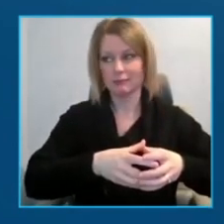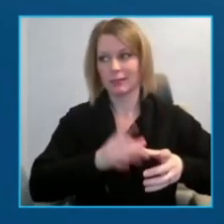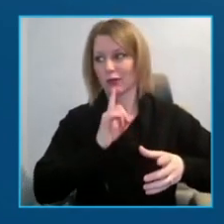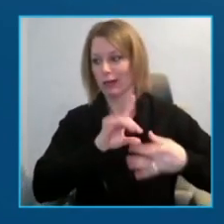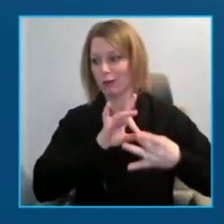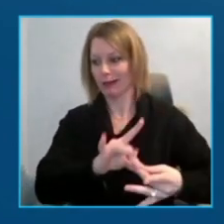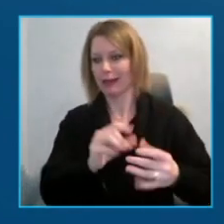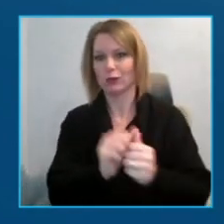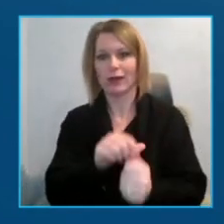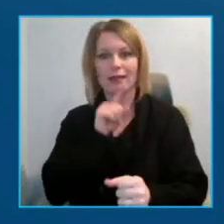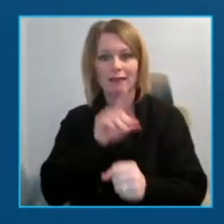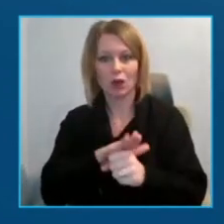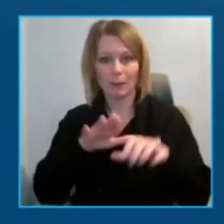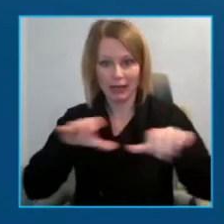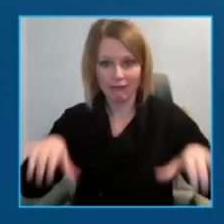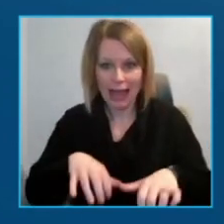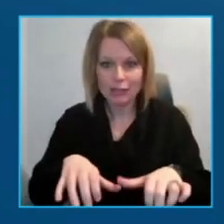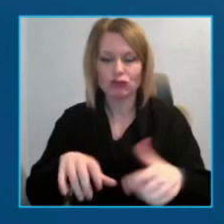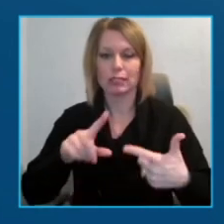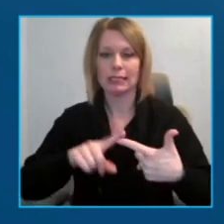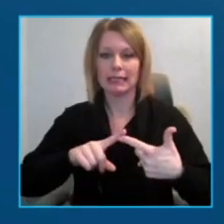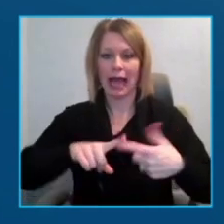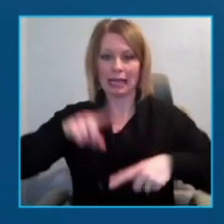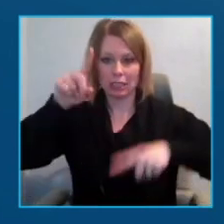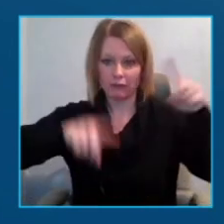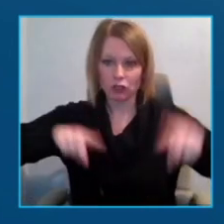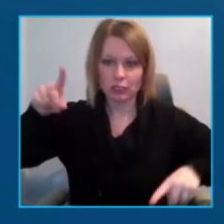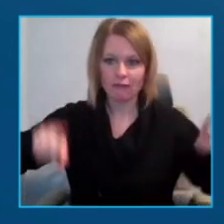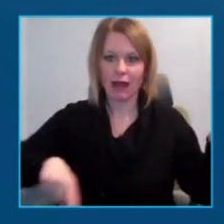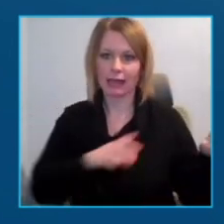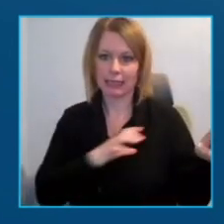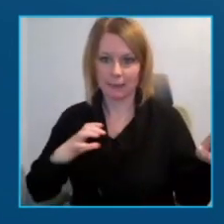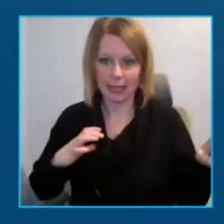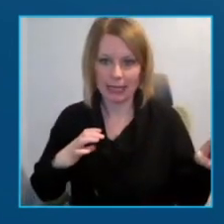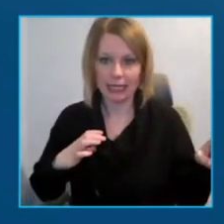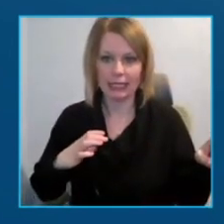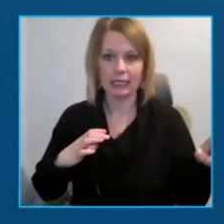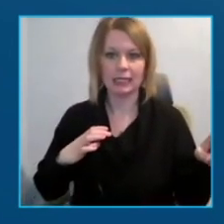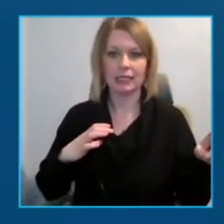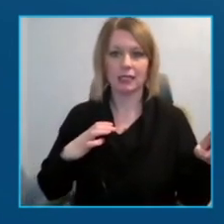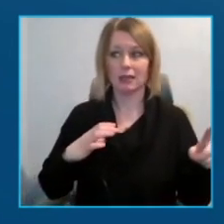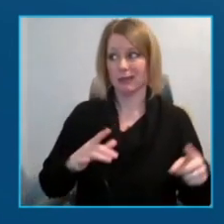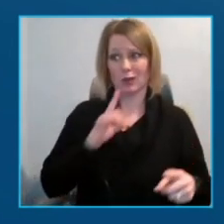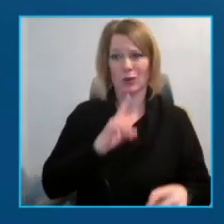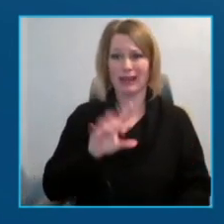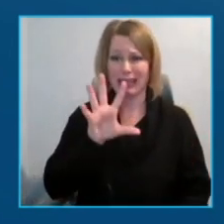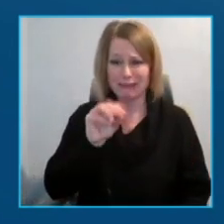affirmative action and diversifying its committee, has for nearly 50 years